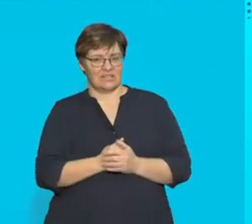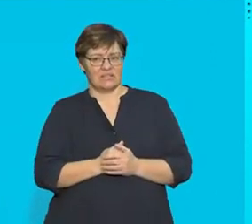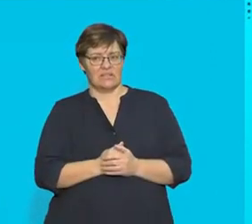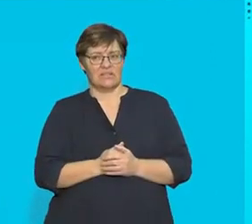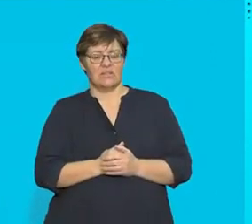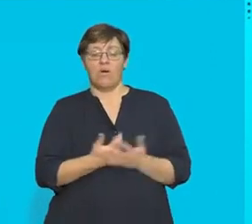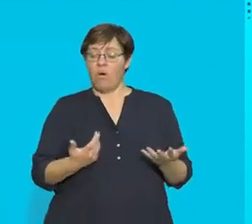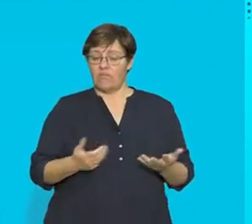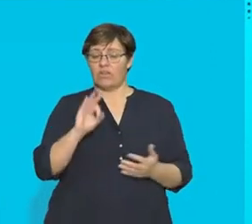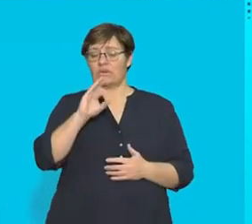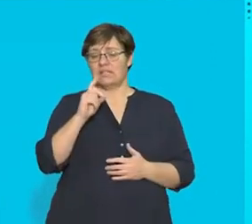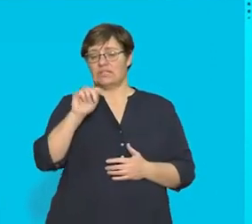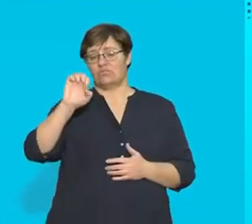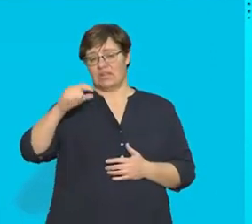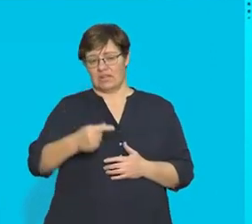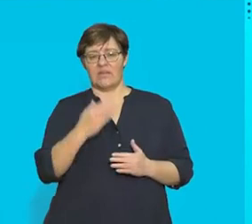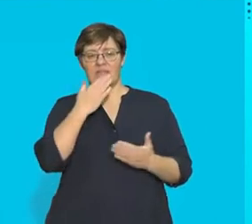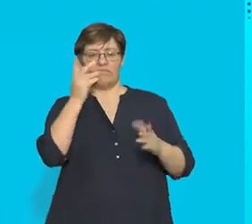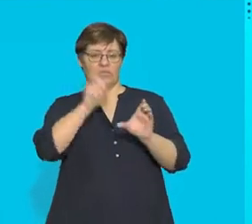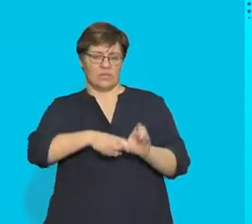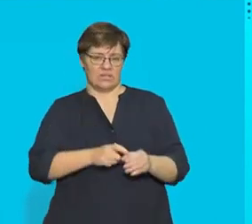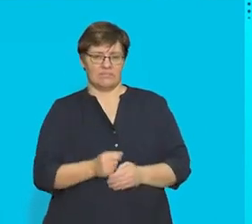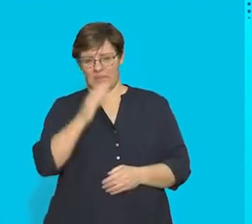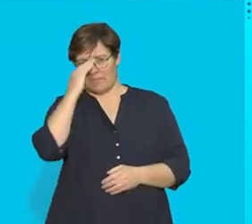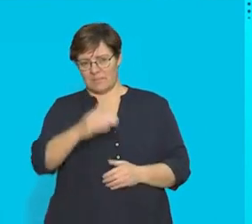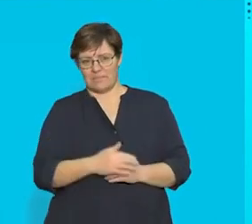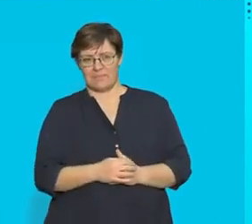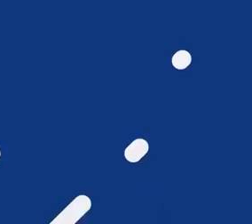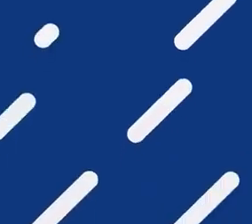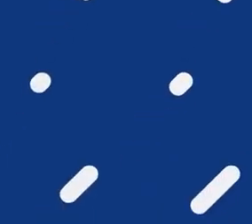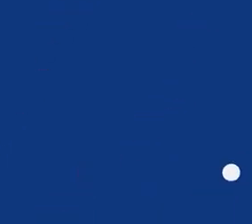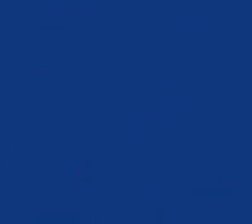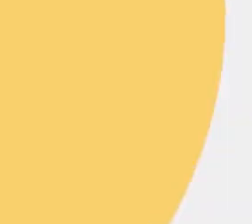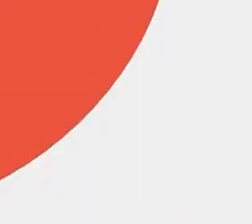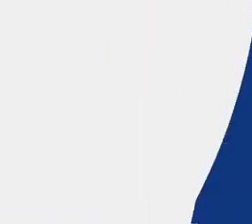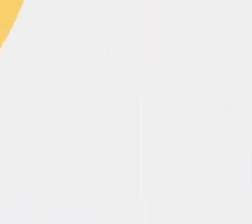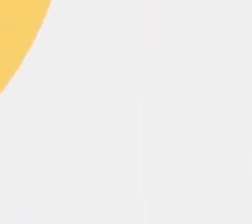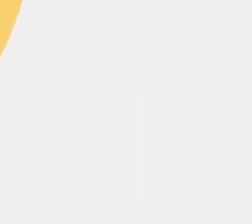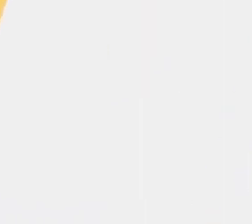3D trigonometry. Thank you for joining me. Bye.